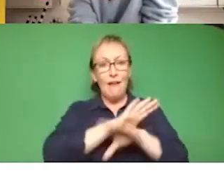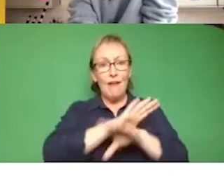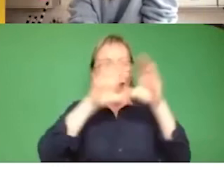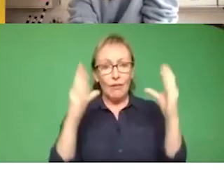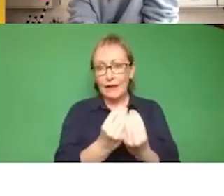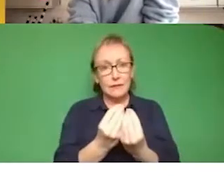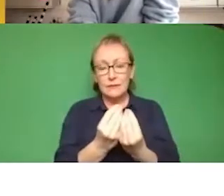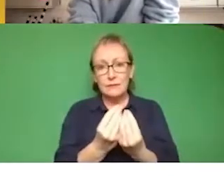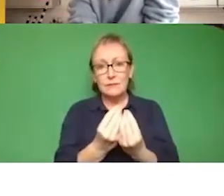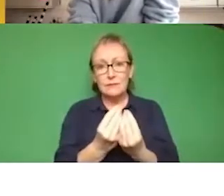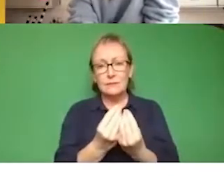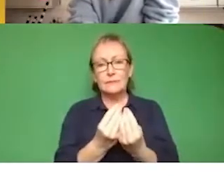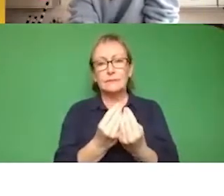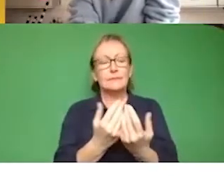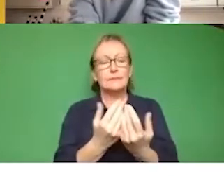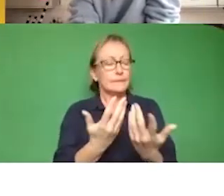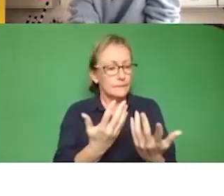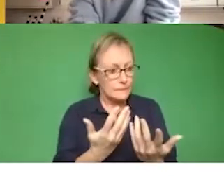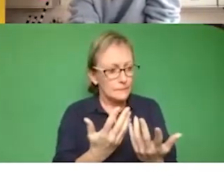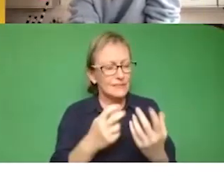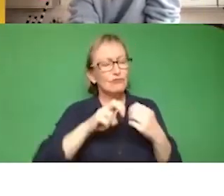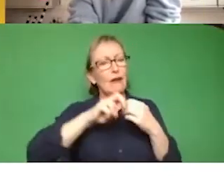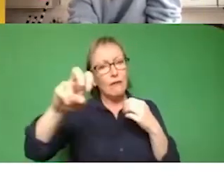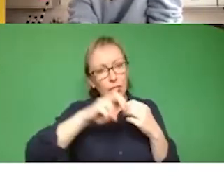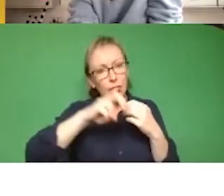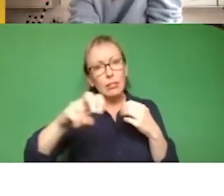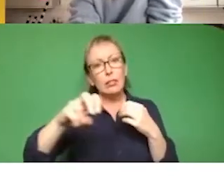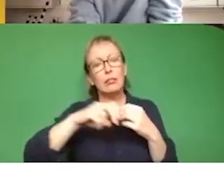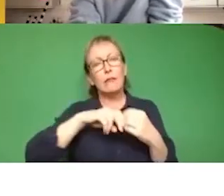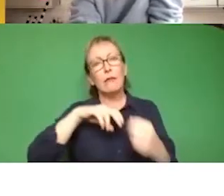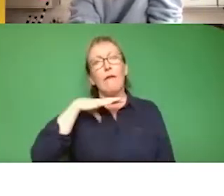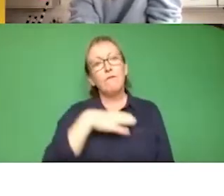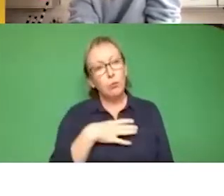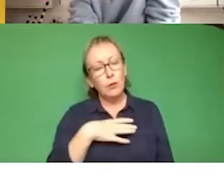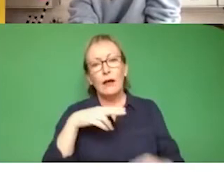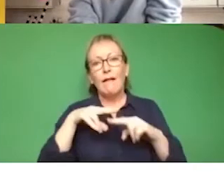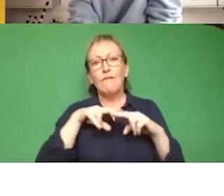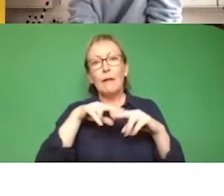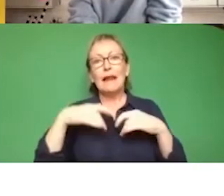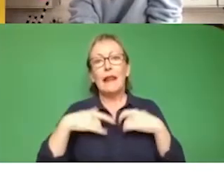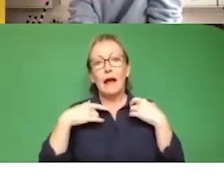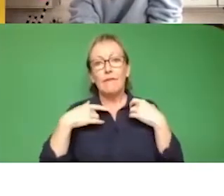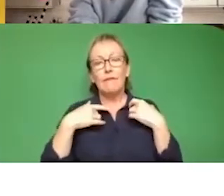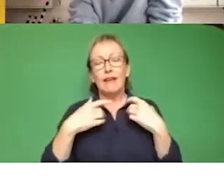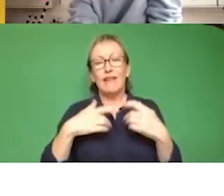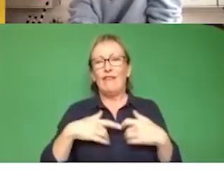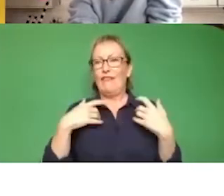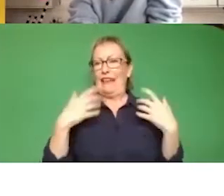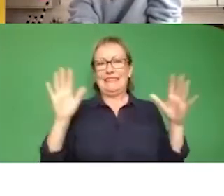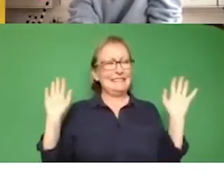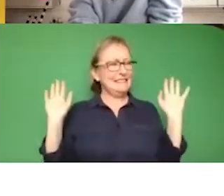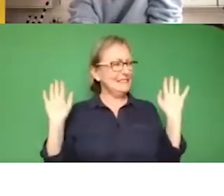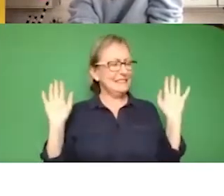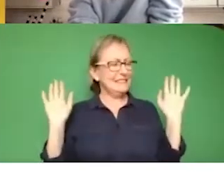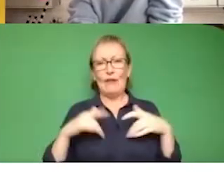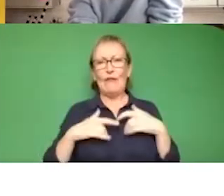can listen to, and also the travel, and also family life, and being displaced, and I didn't feel I was doing anything